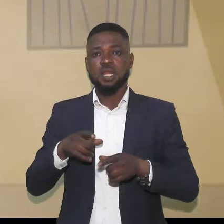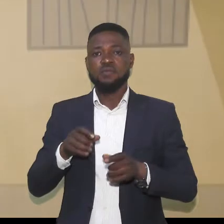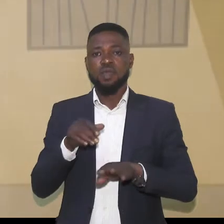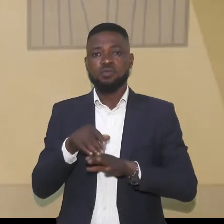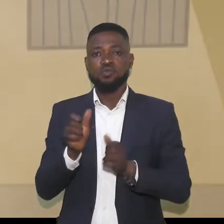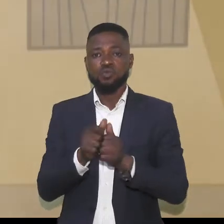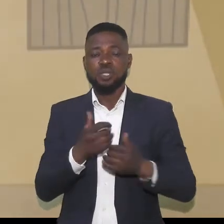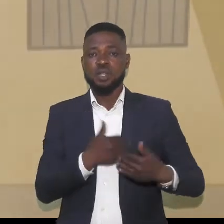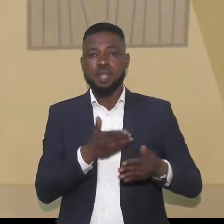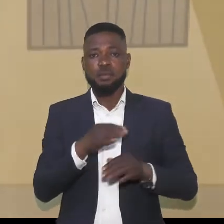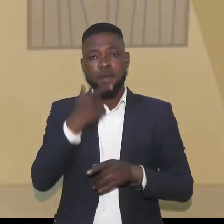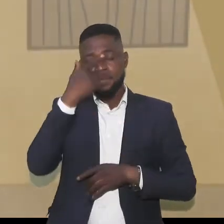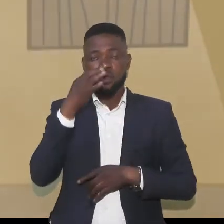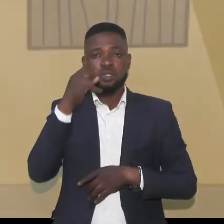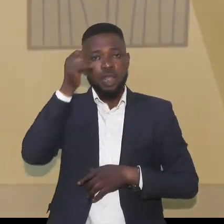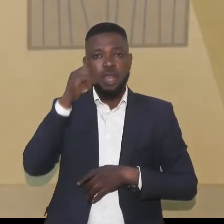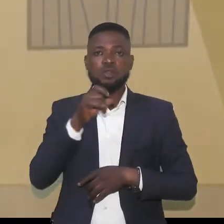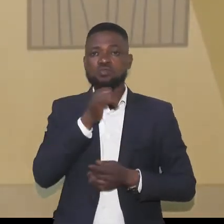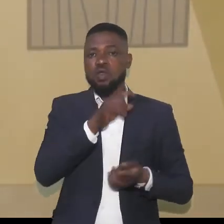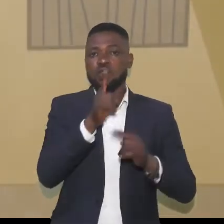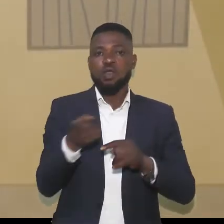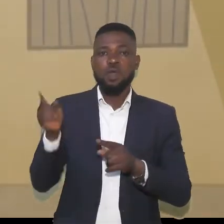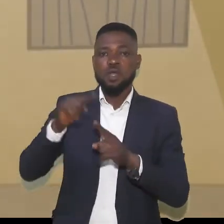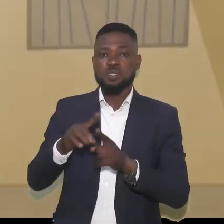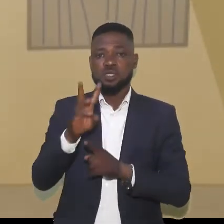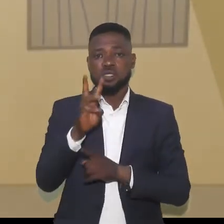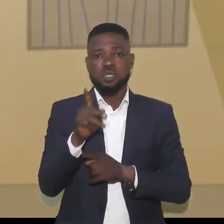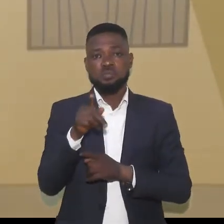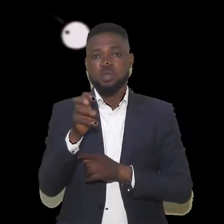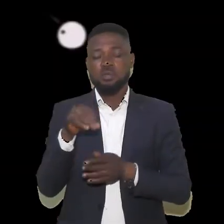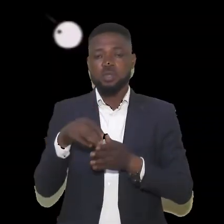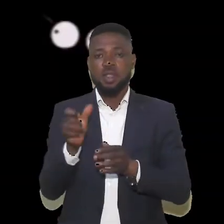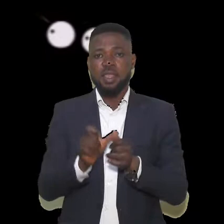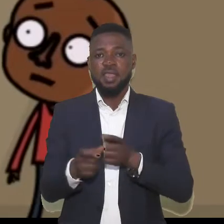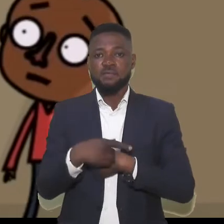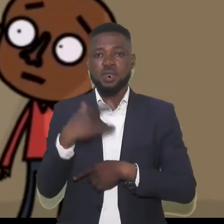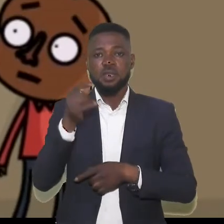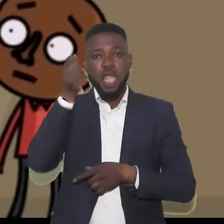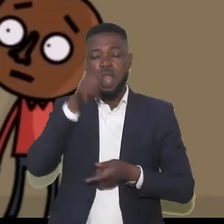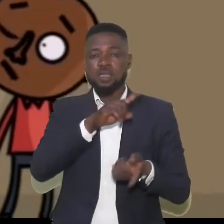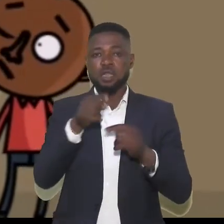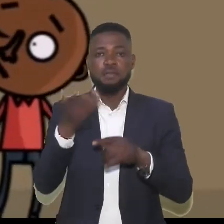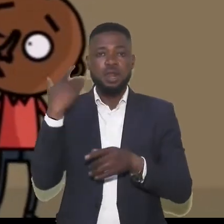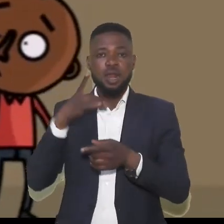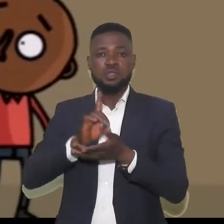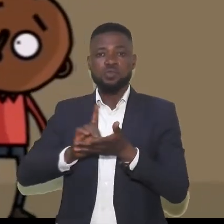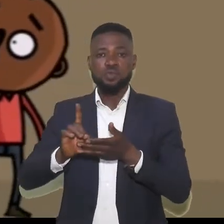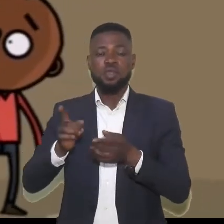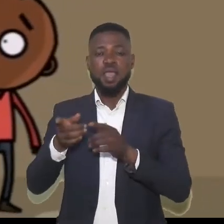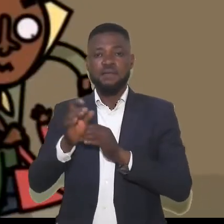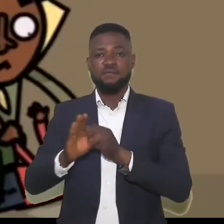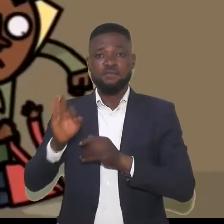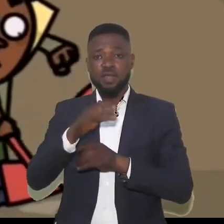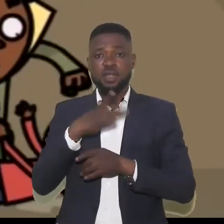neighbor's apartment because his aunt does not come till 6 p.m. during the working days. His aunt came home last week Friday and